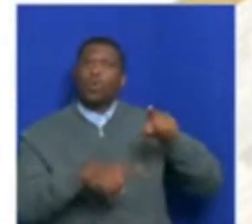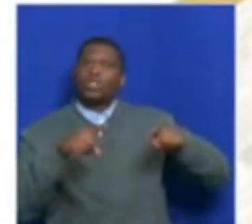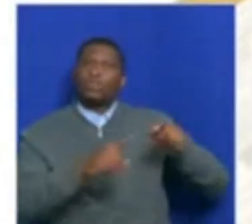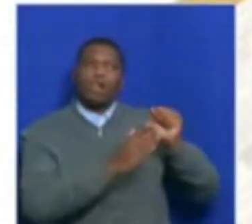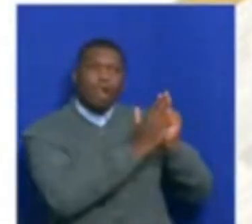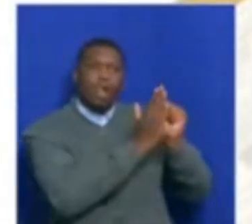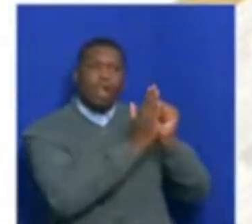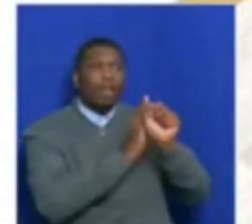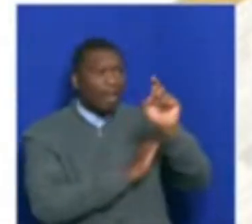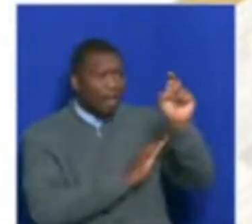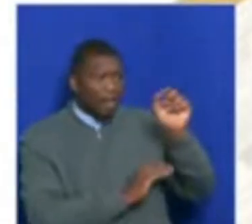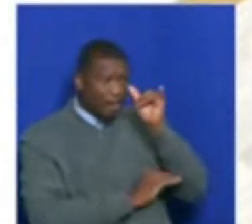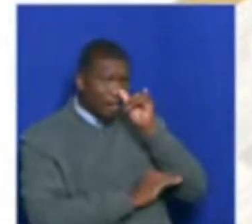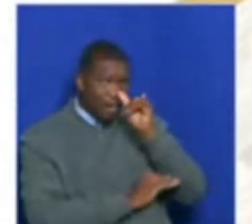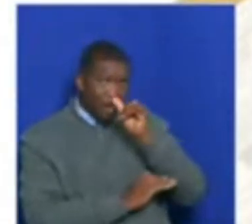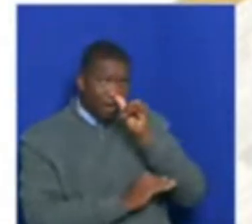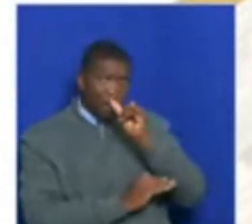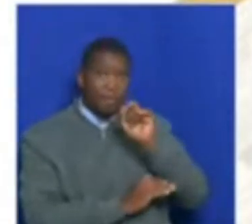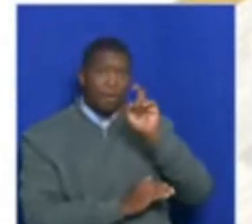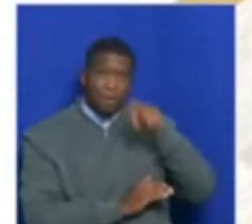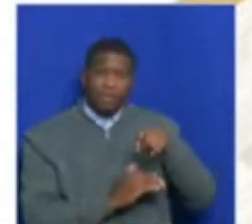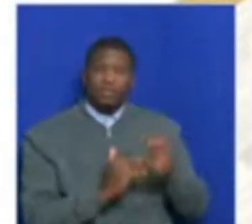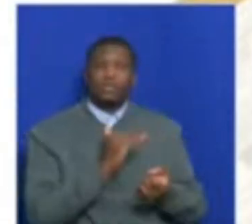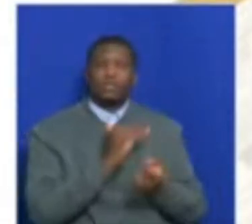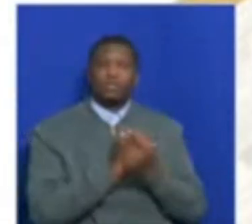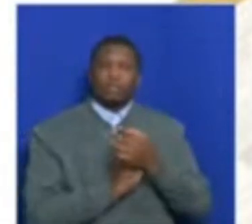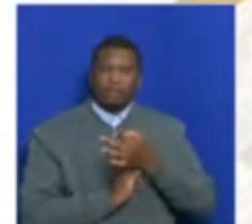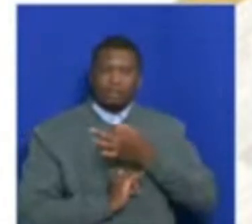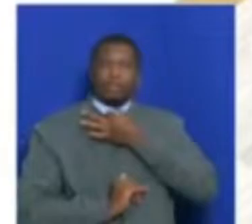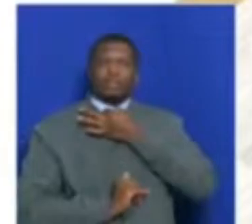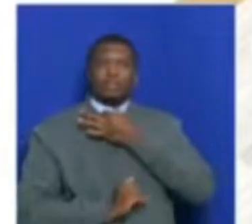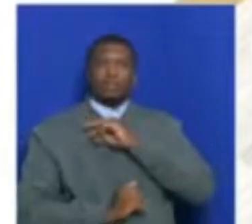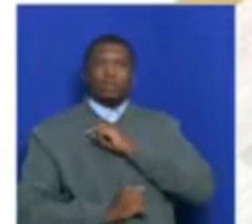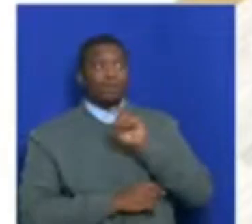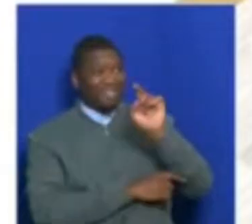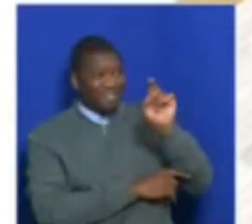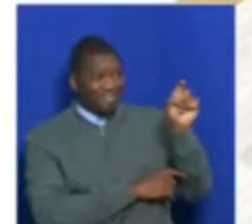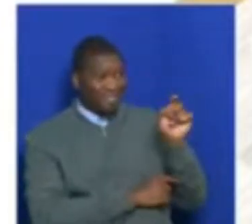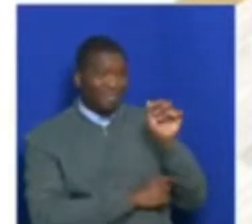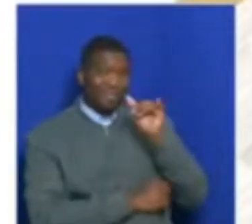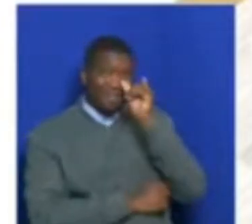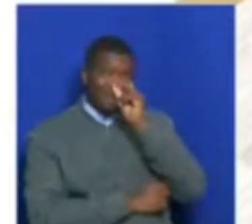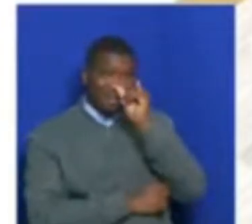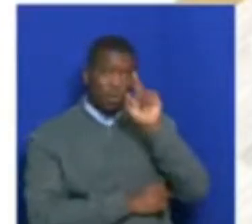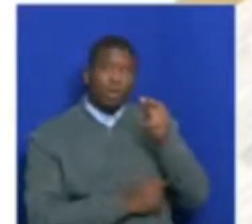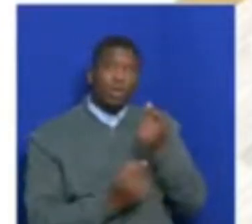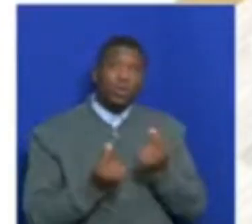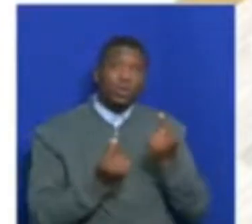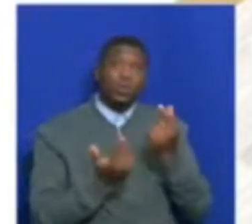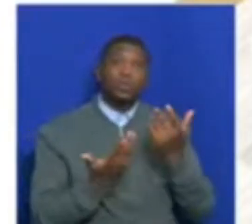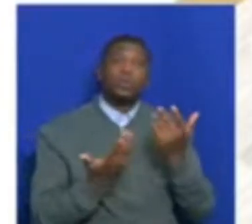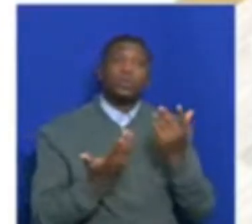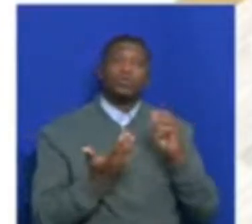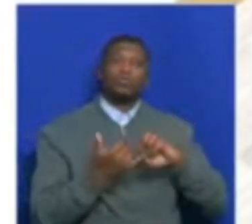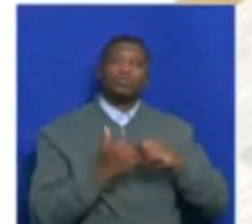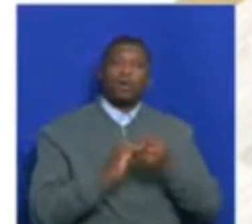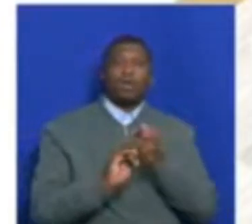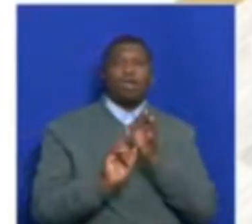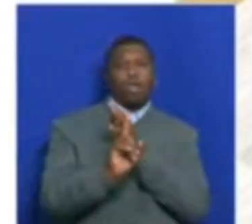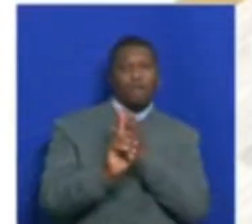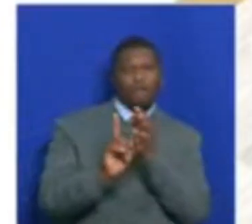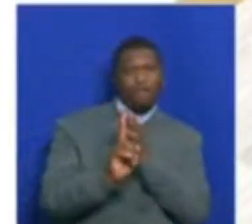there is an heightened risk that criminal syndicates will seek corruptly to influence a task team to kill their